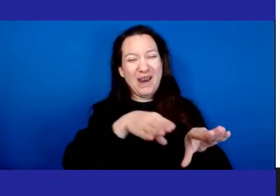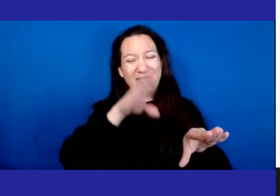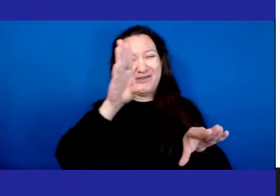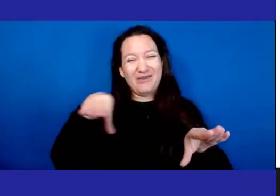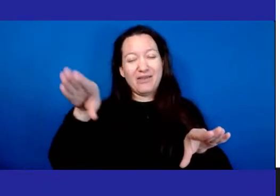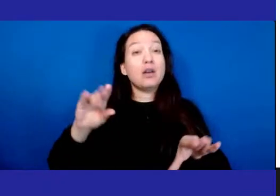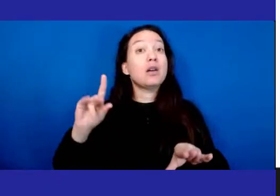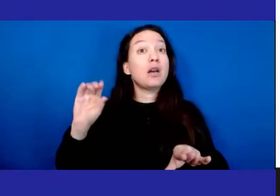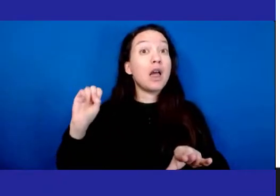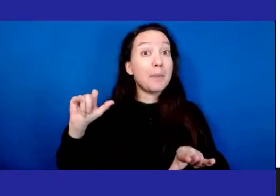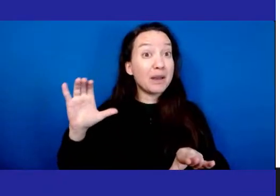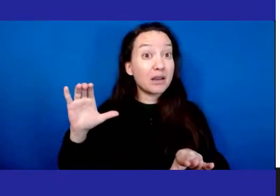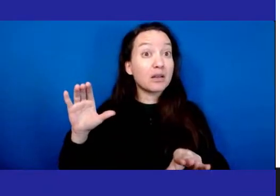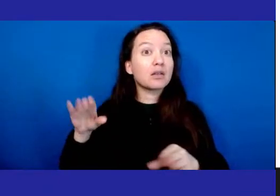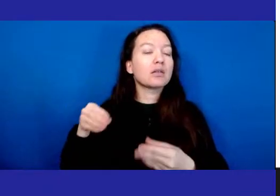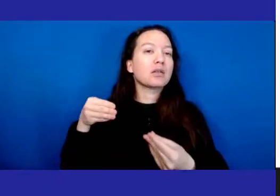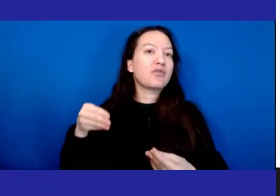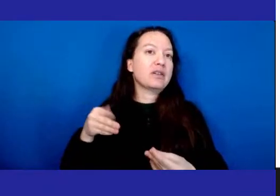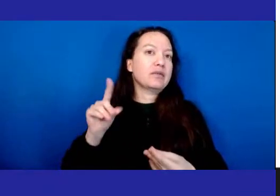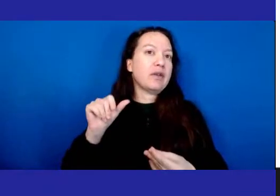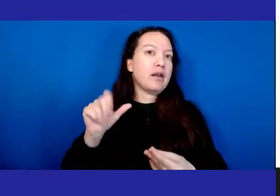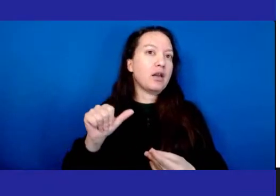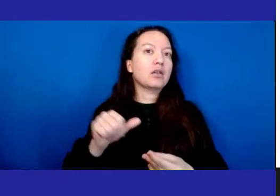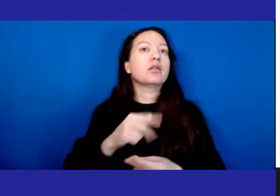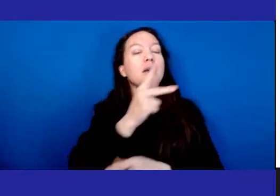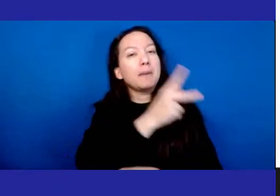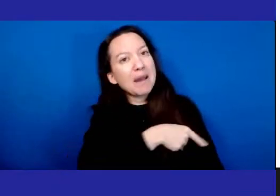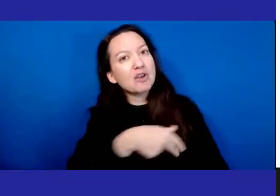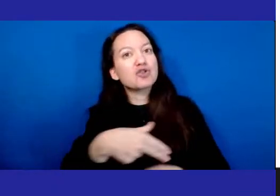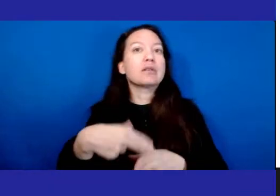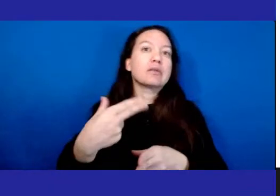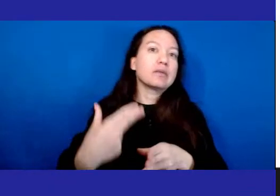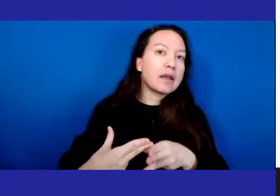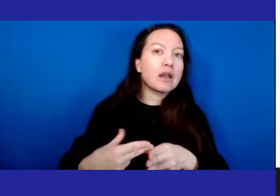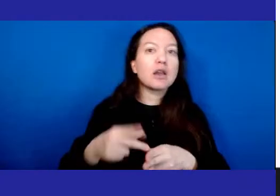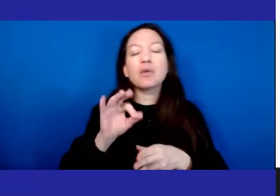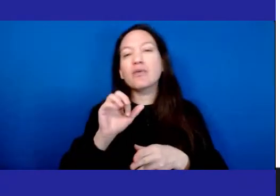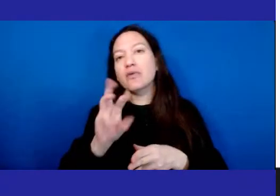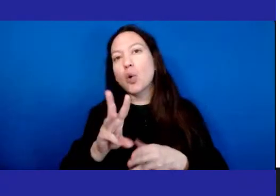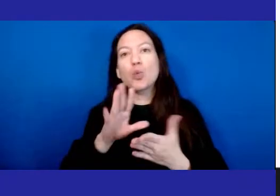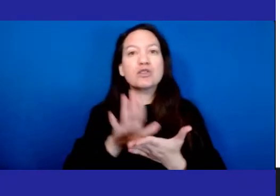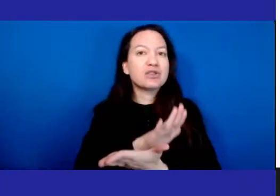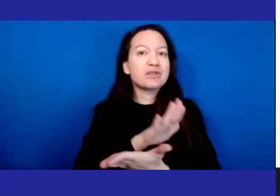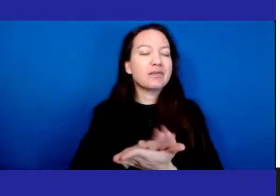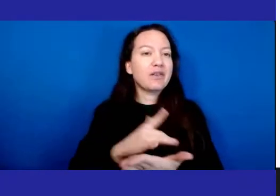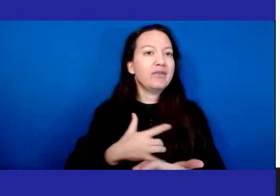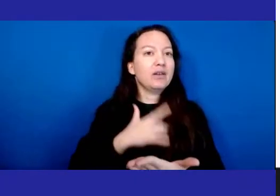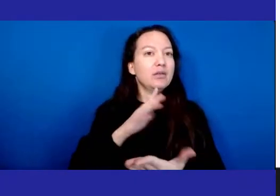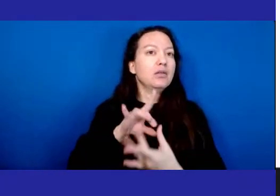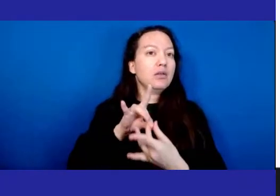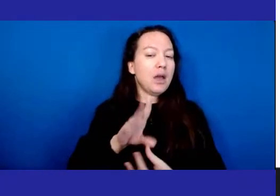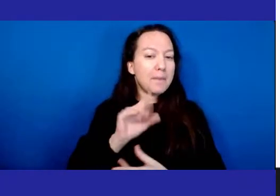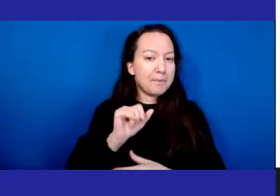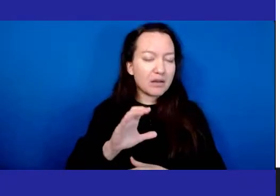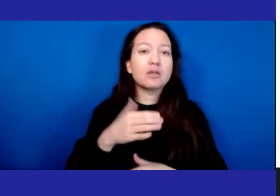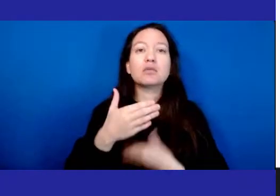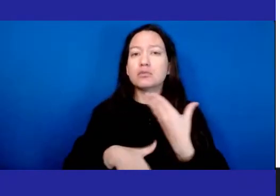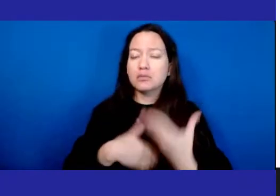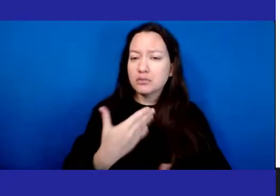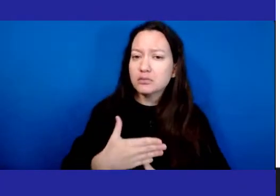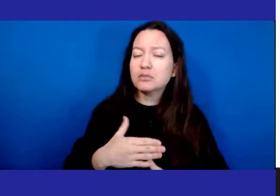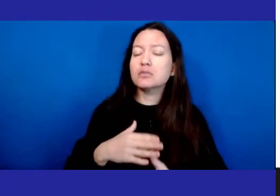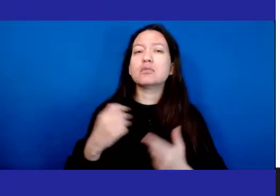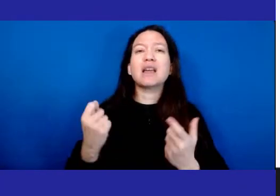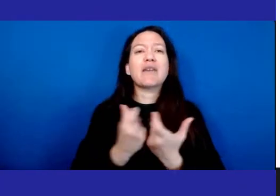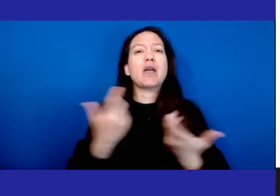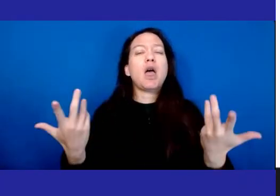is feeding this the data on Right. who the patient is. When she said flow sheet, that's an Epic field on where the patient's progressing, and it all kind of